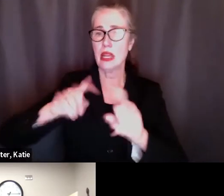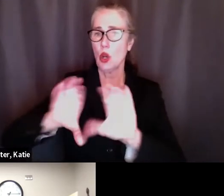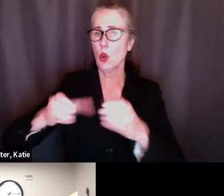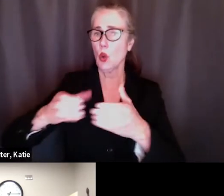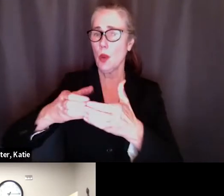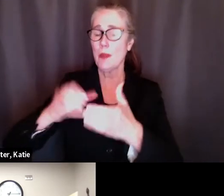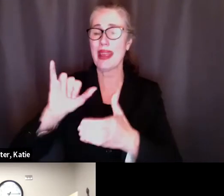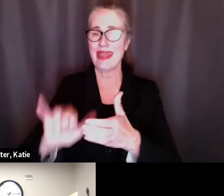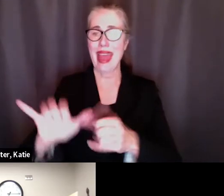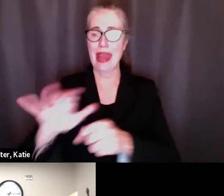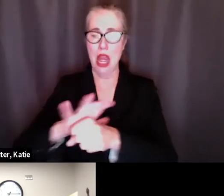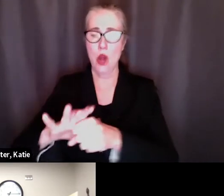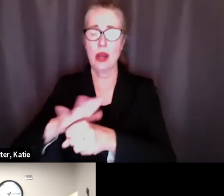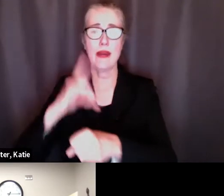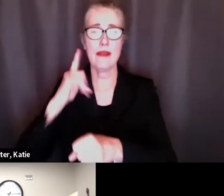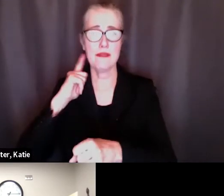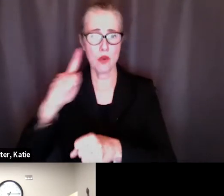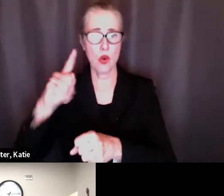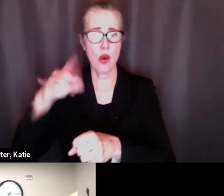next slide please